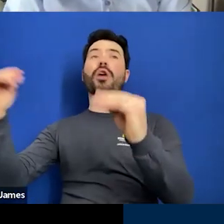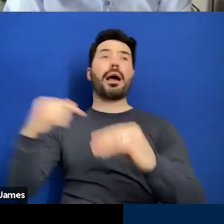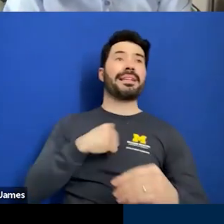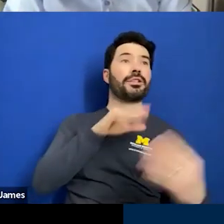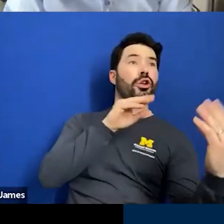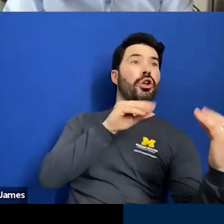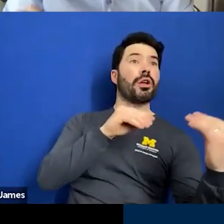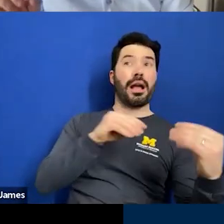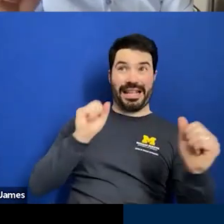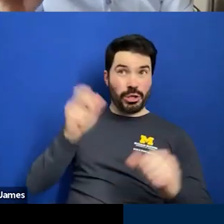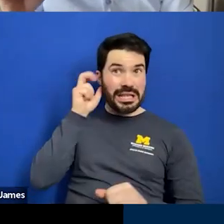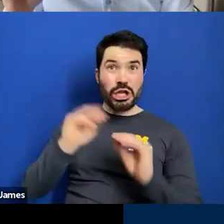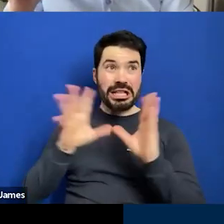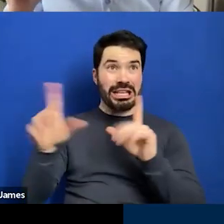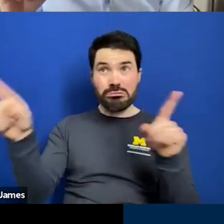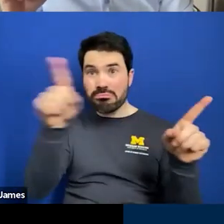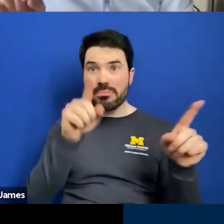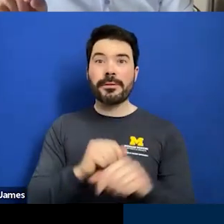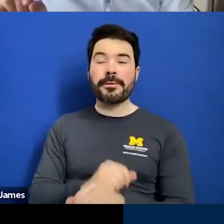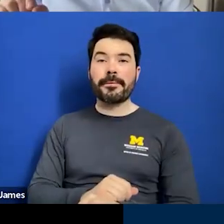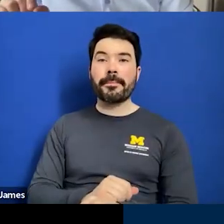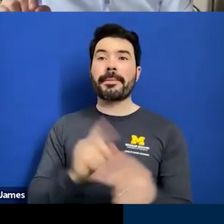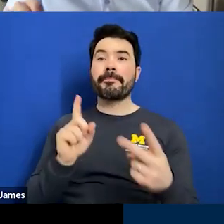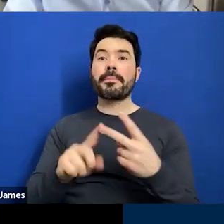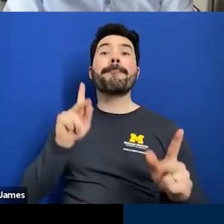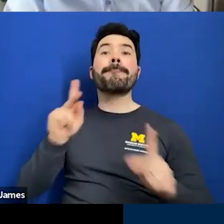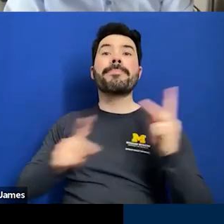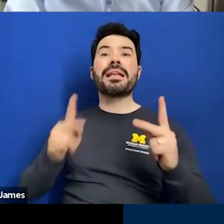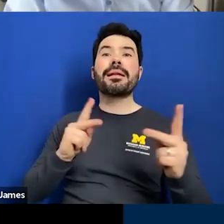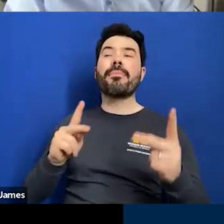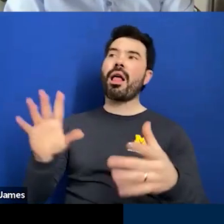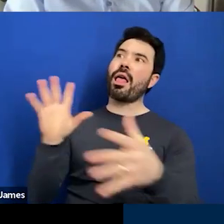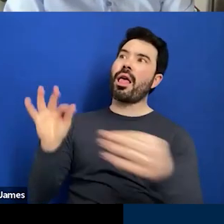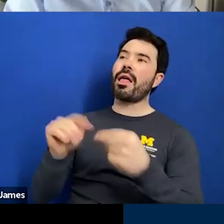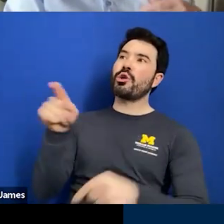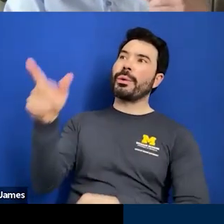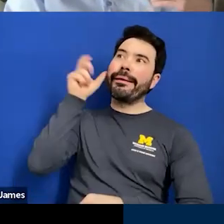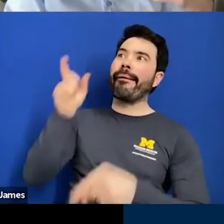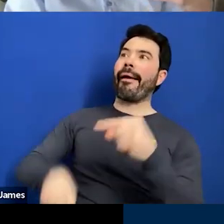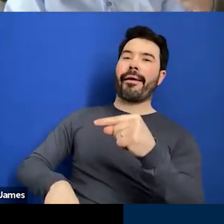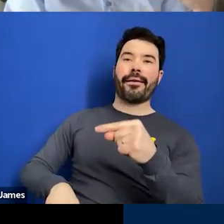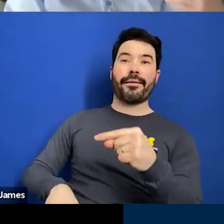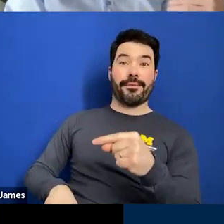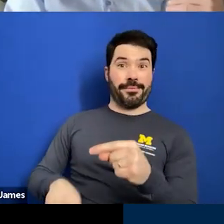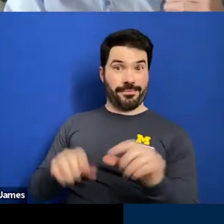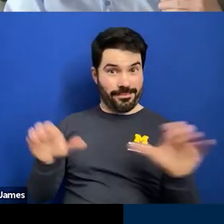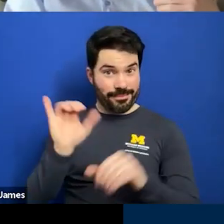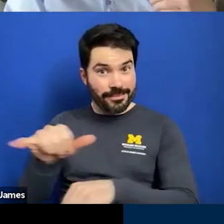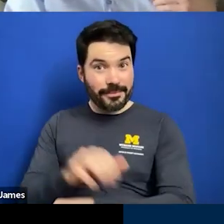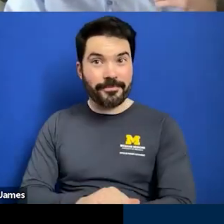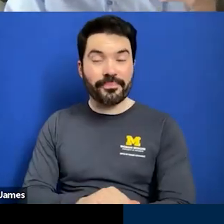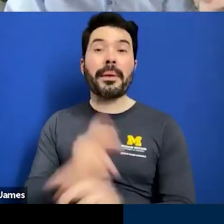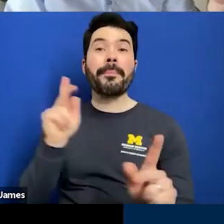or a bar. Does anyone comment on your hearing? For those that I suspect of having severe hearing